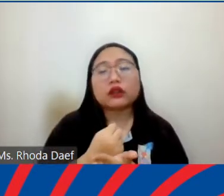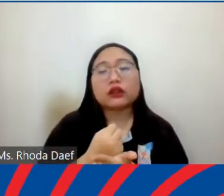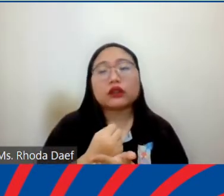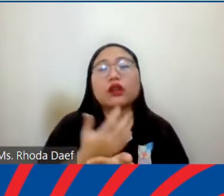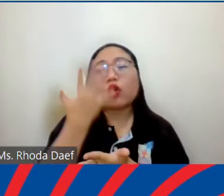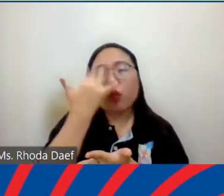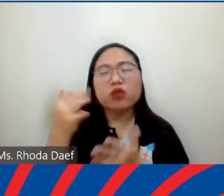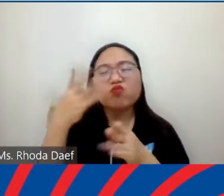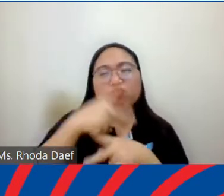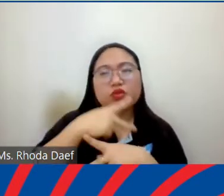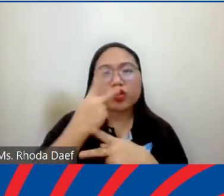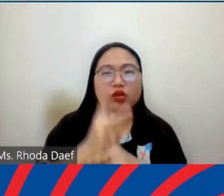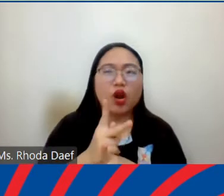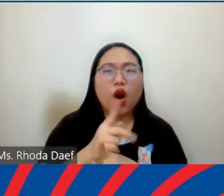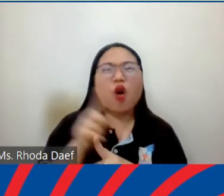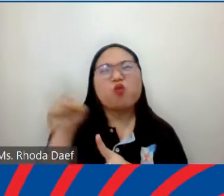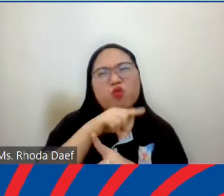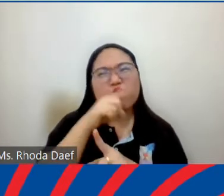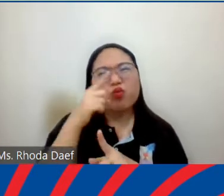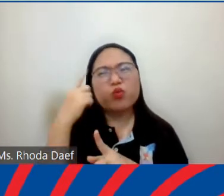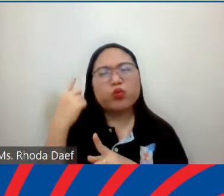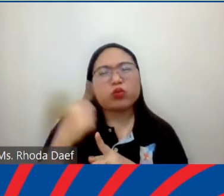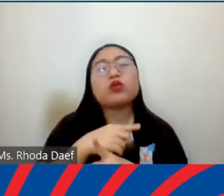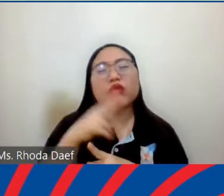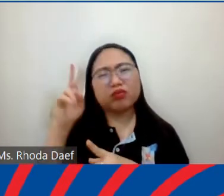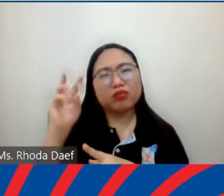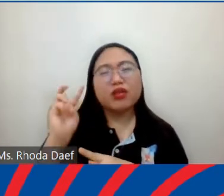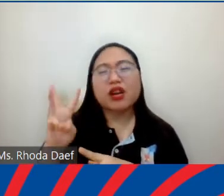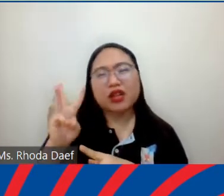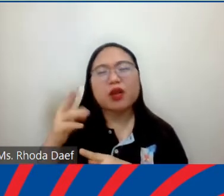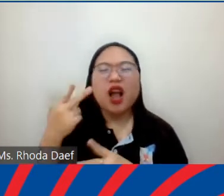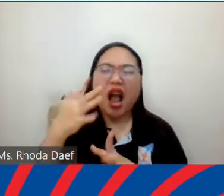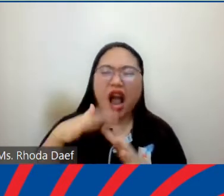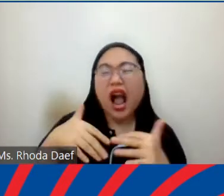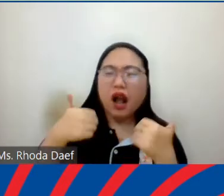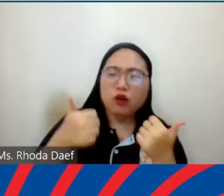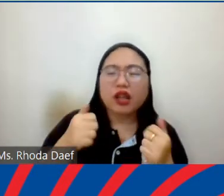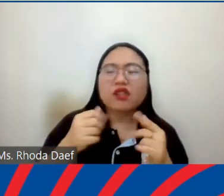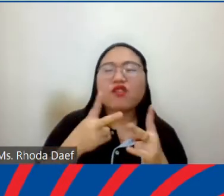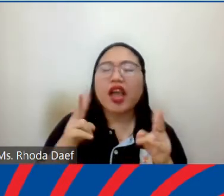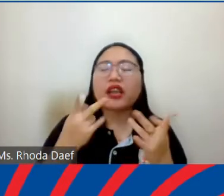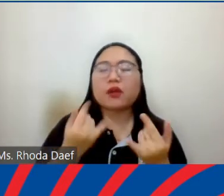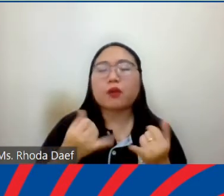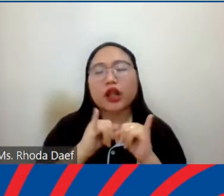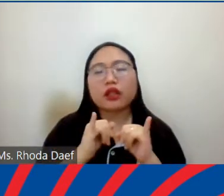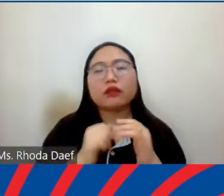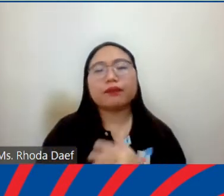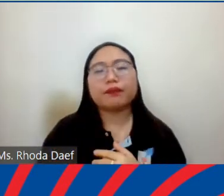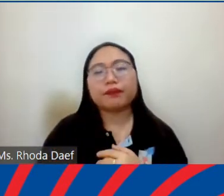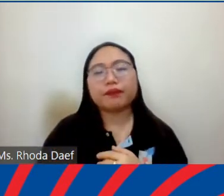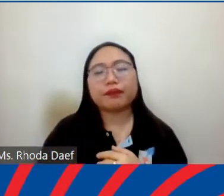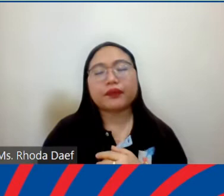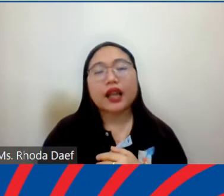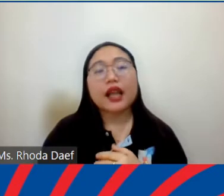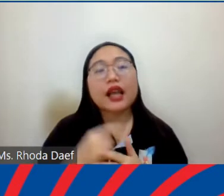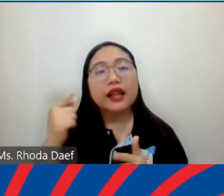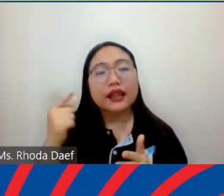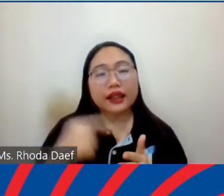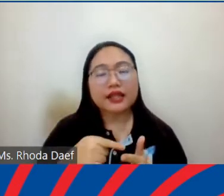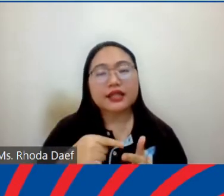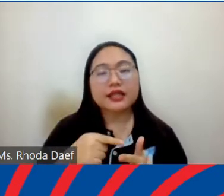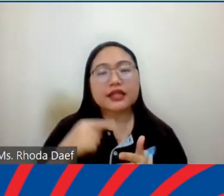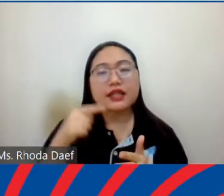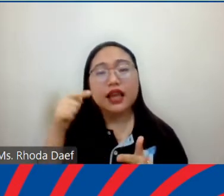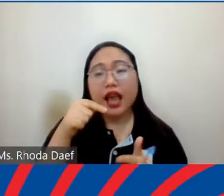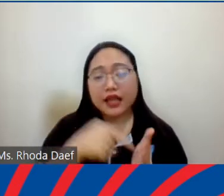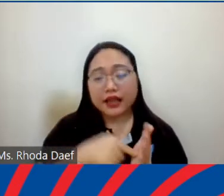di ba? Yung mga when, yung mga W questions. How then, very important. So this context should